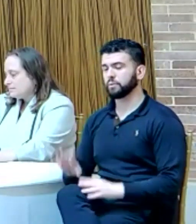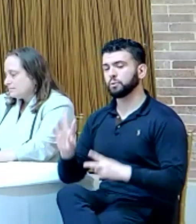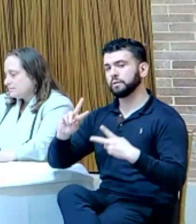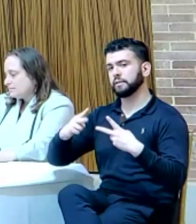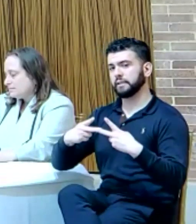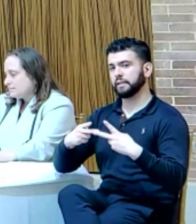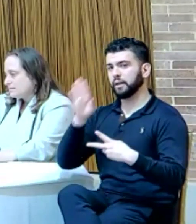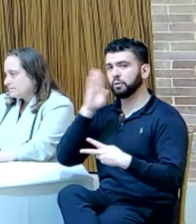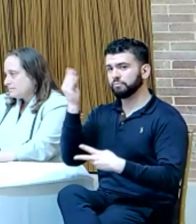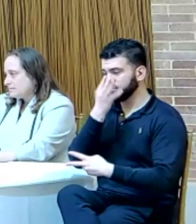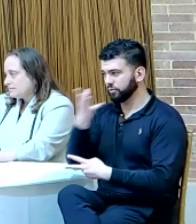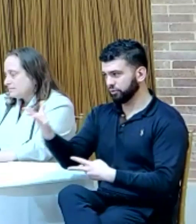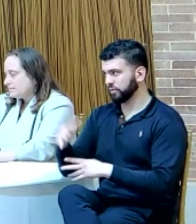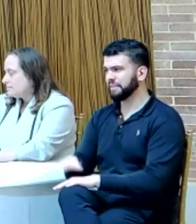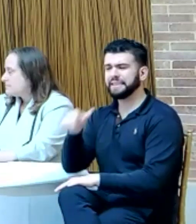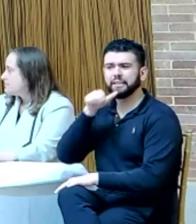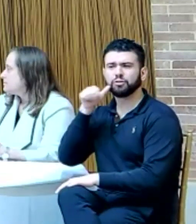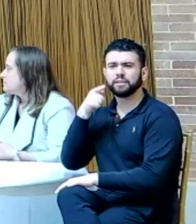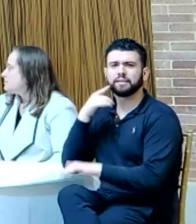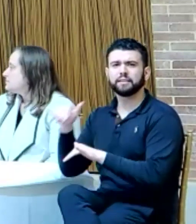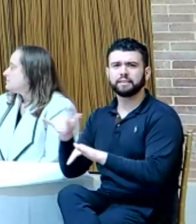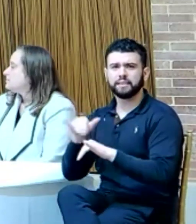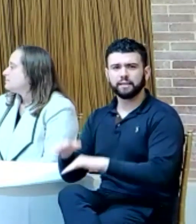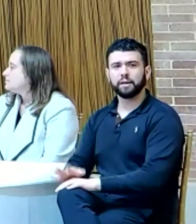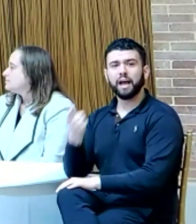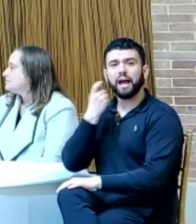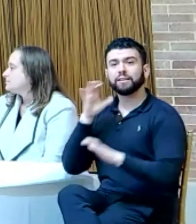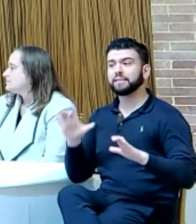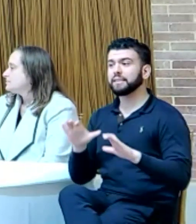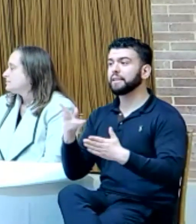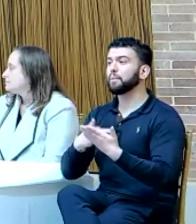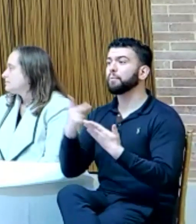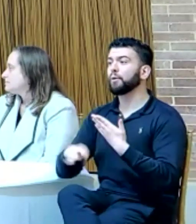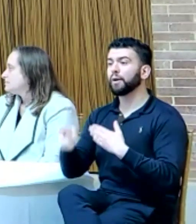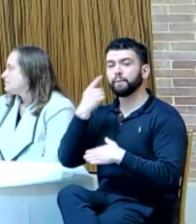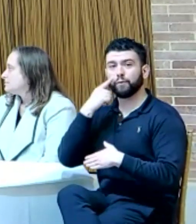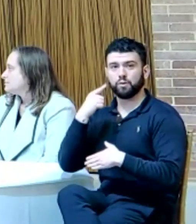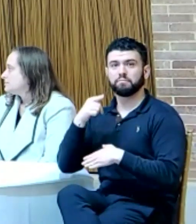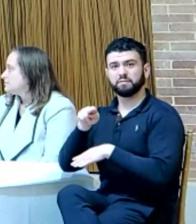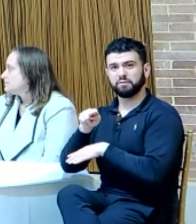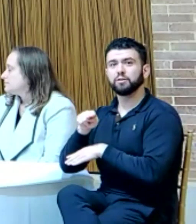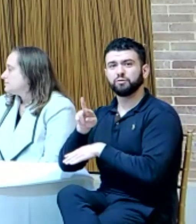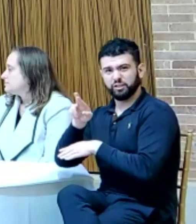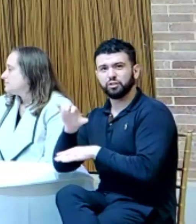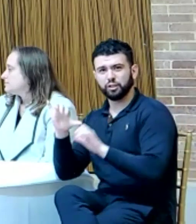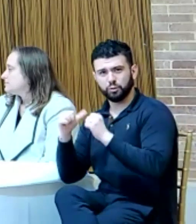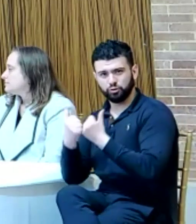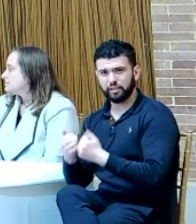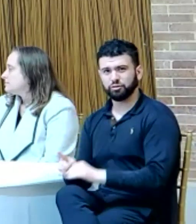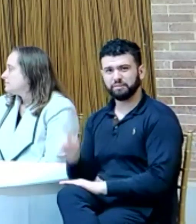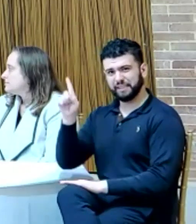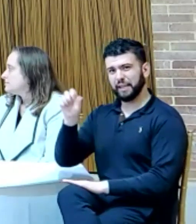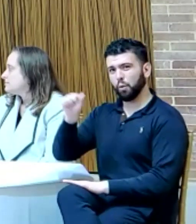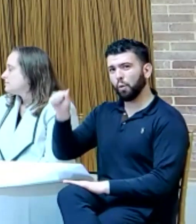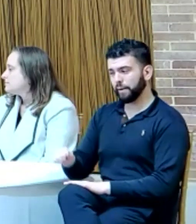I wanted to share I shared this yesterday was um I did a program with the New York State Association of Realtors up in Albany and um they they act they